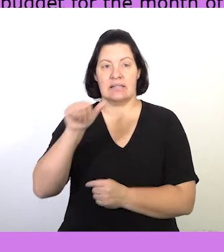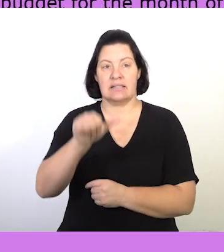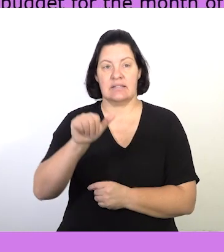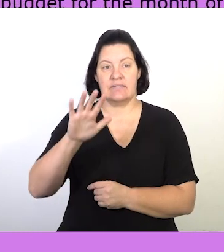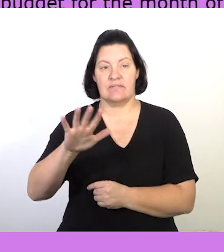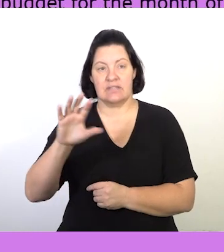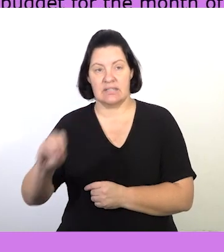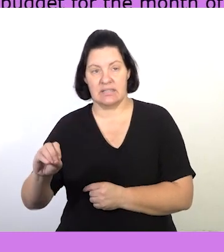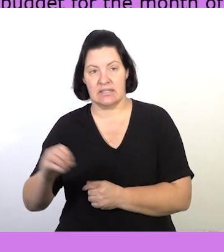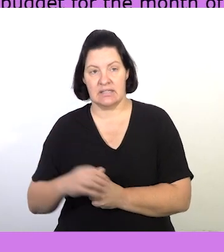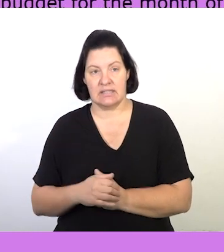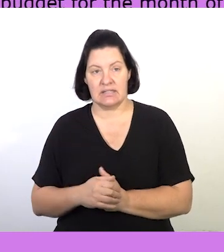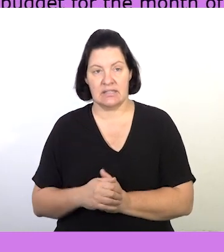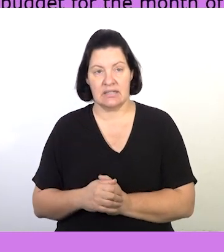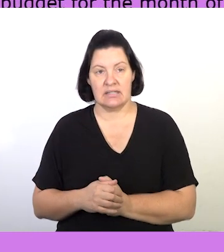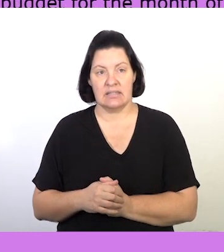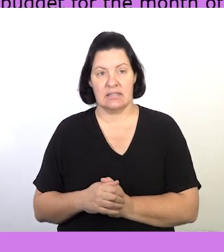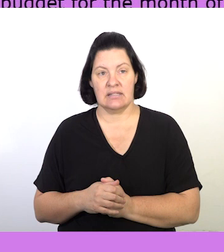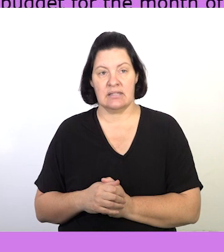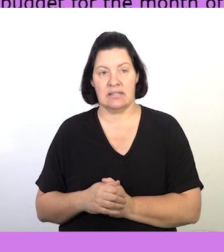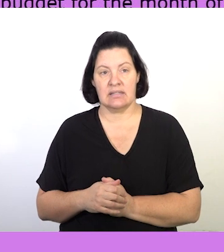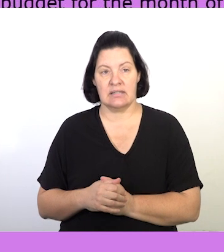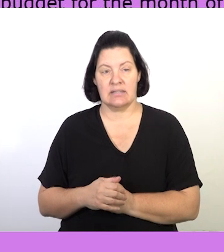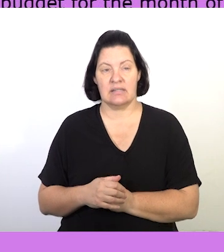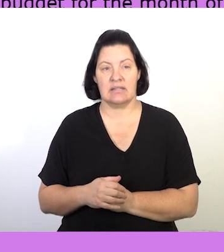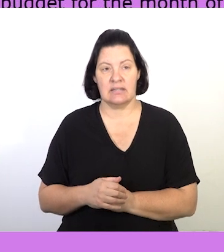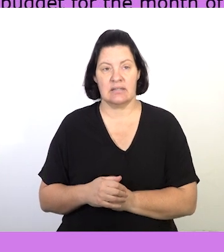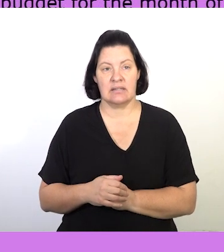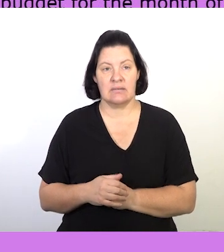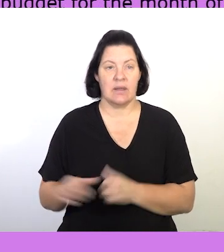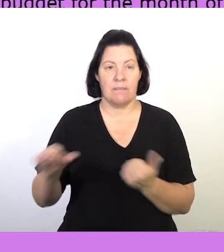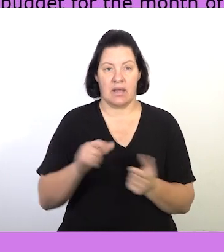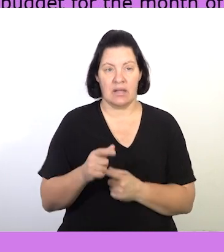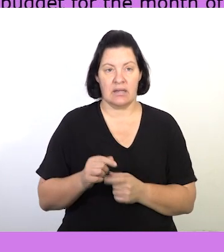3,999. Let me just go back. I instead said minus, plus